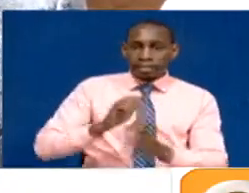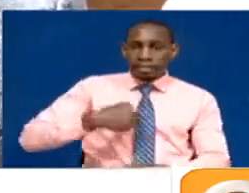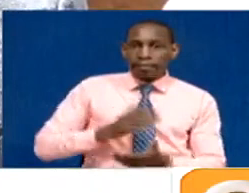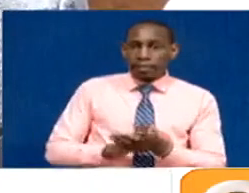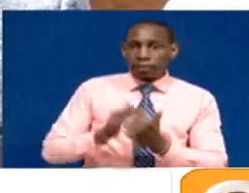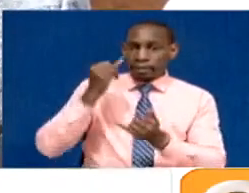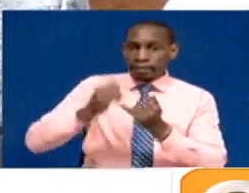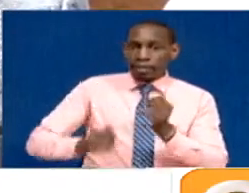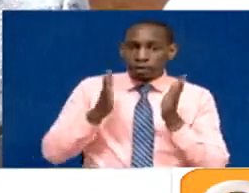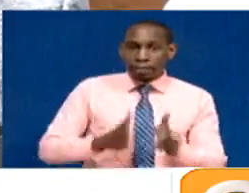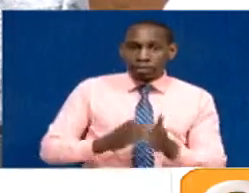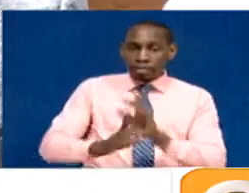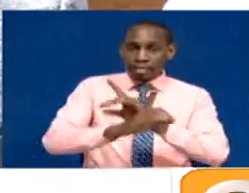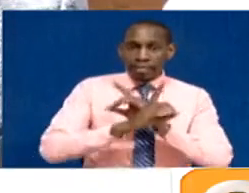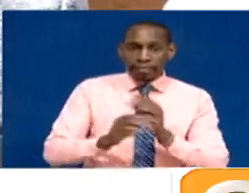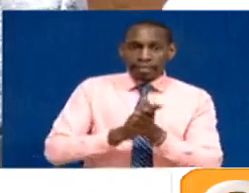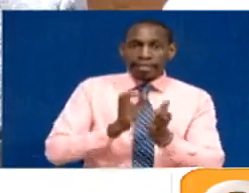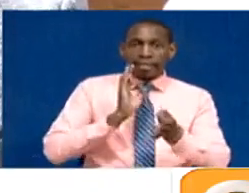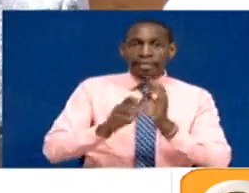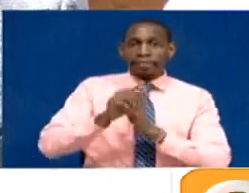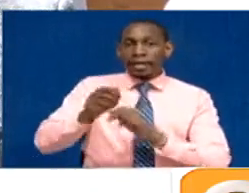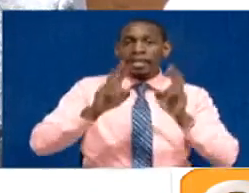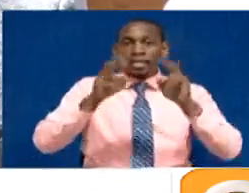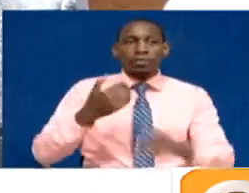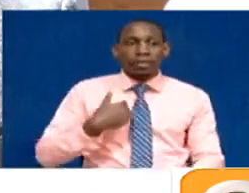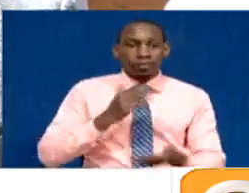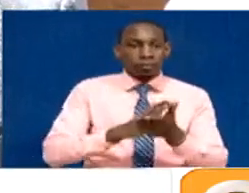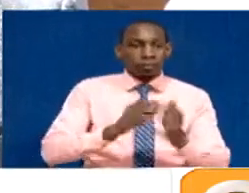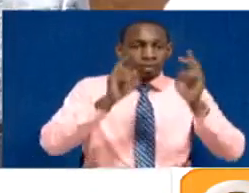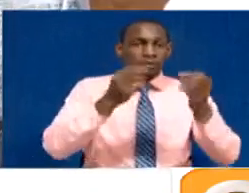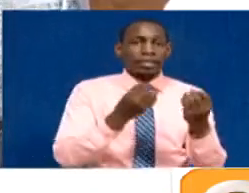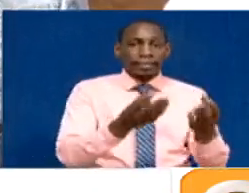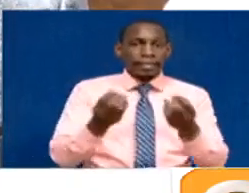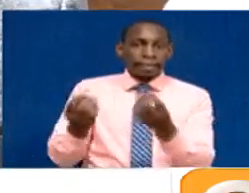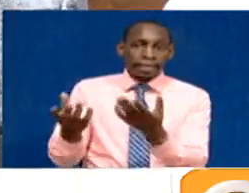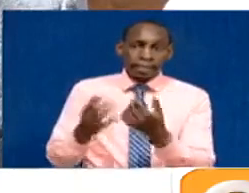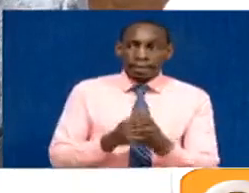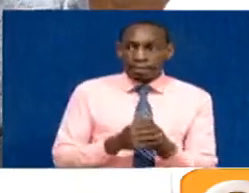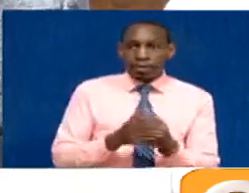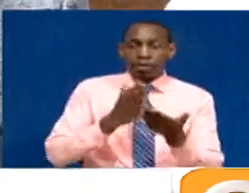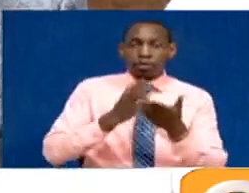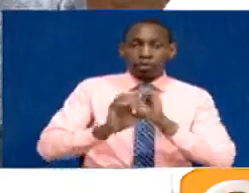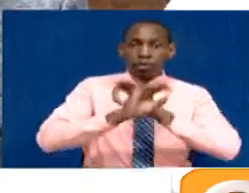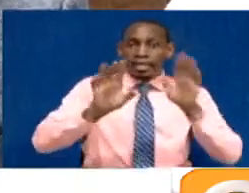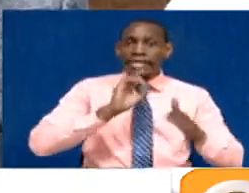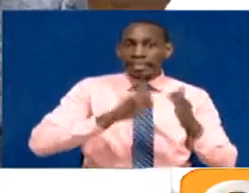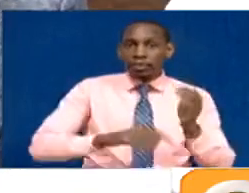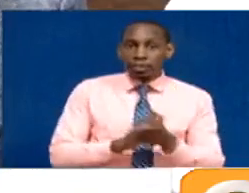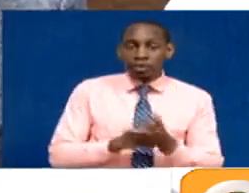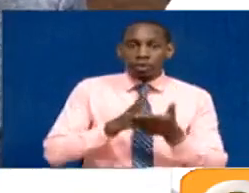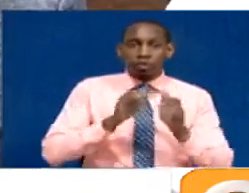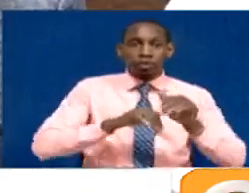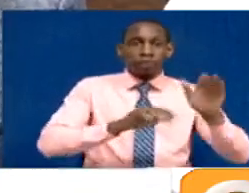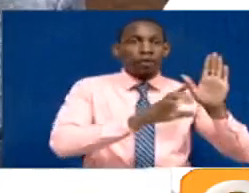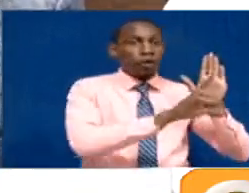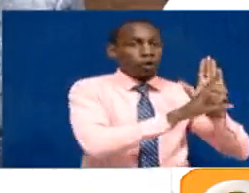to defend that. So if they have other issues, and I know they have many issues, why I've been categorical, saying that we have to follow